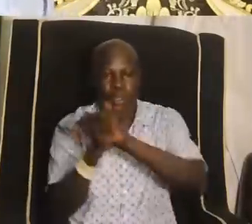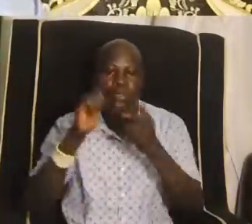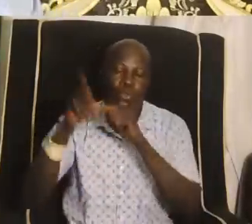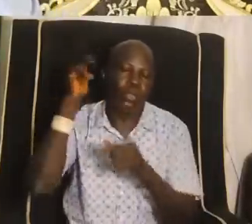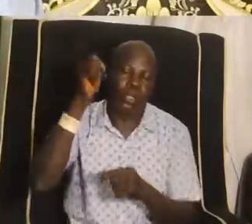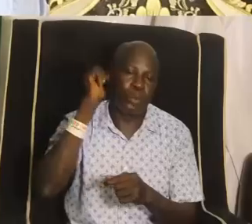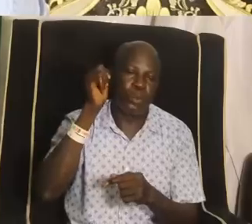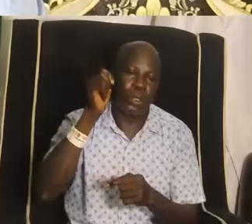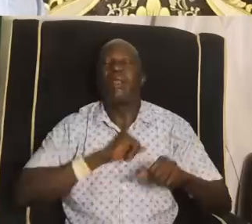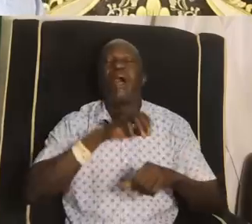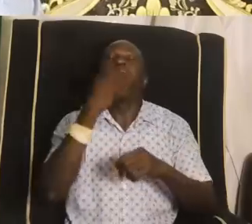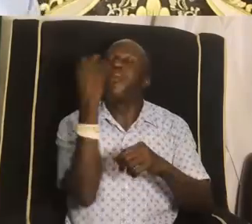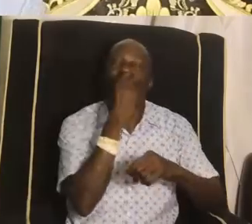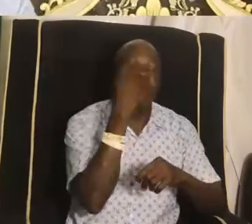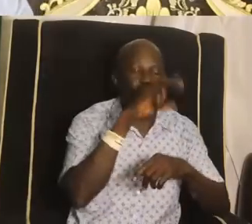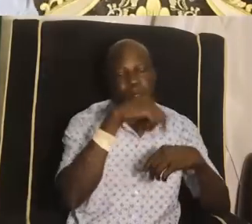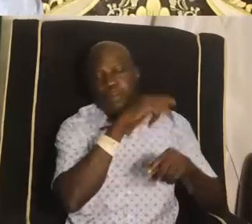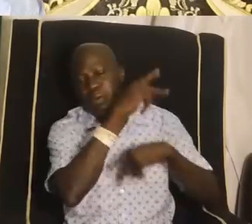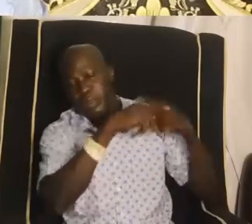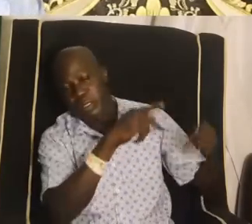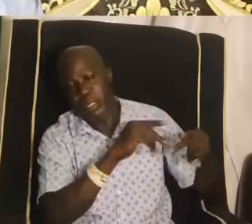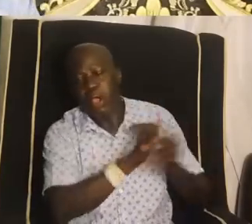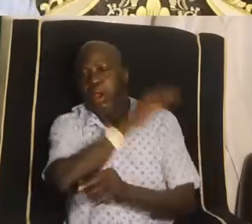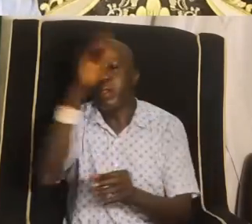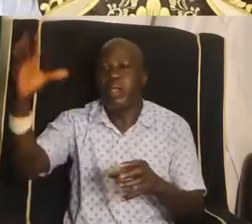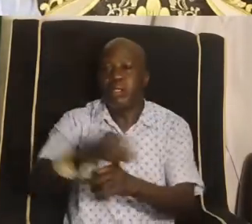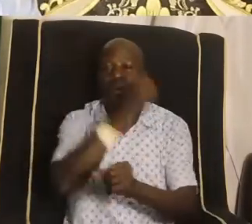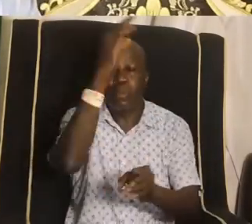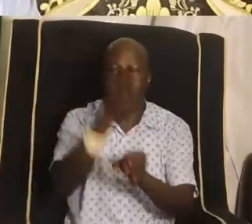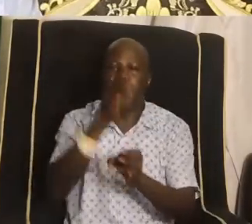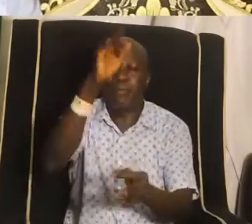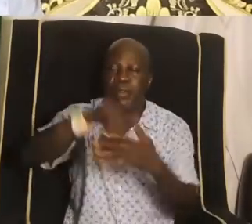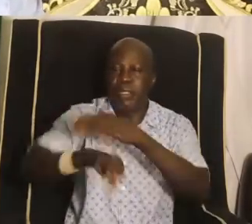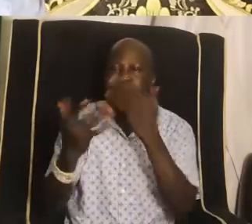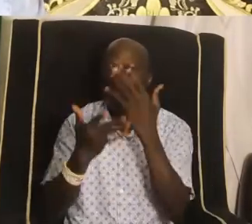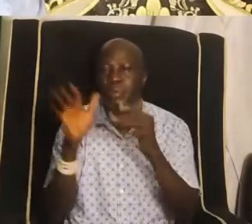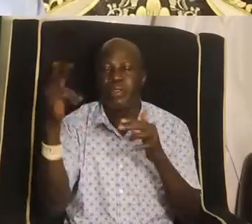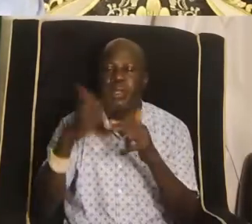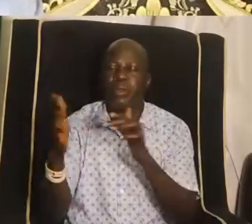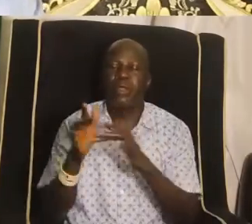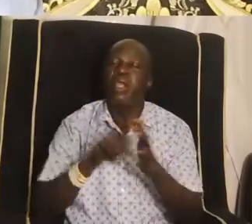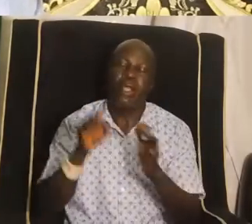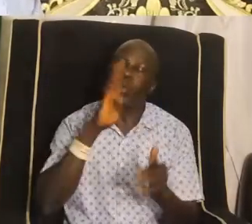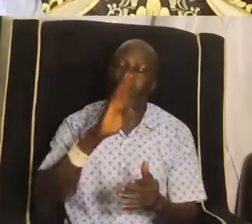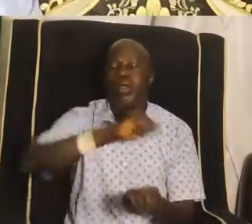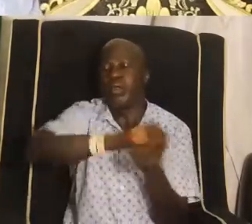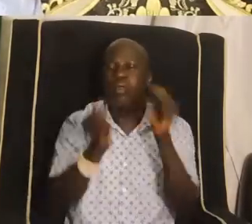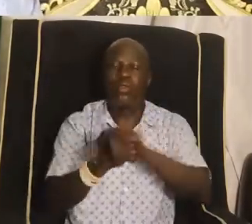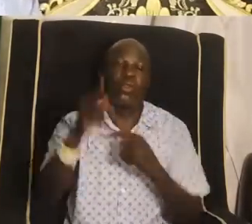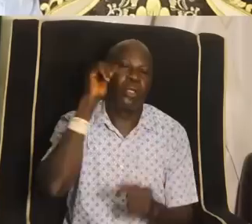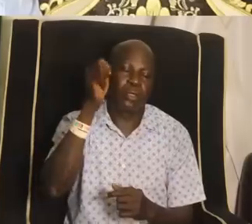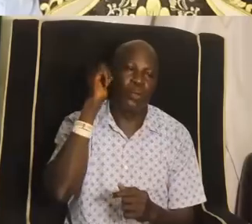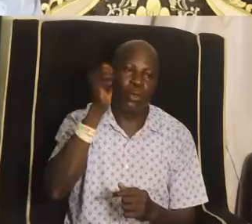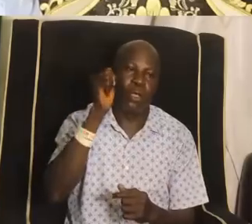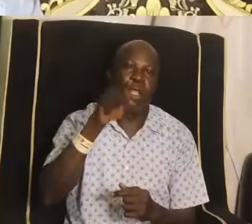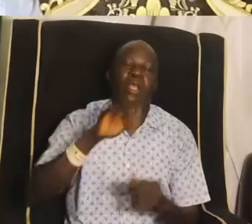Turn to testimony. Your theory. Reign as king. In Jesus' name alone, face somebody. I show them